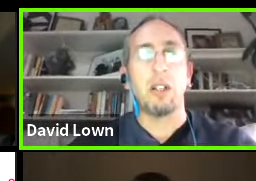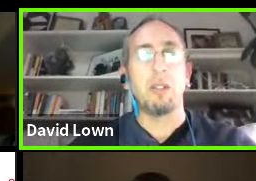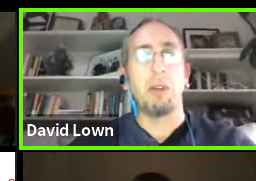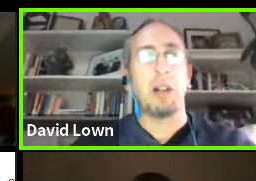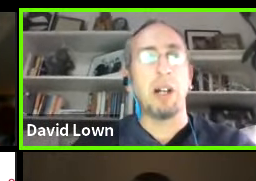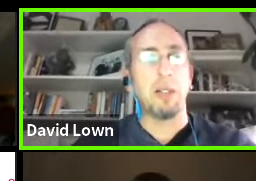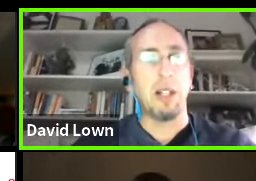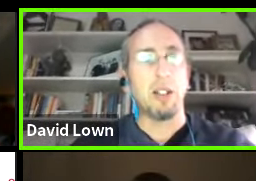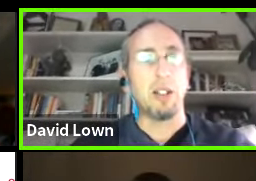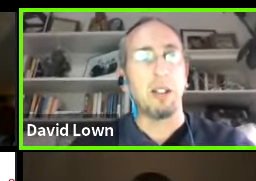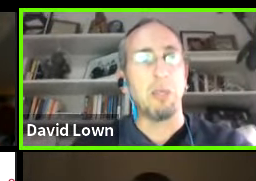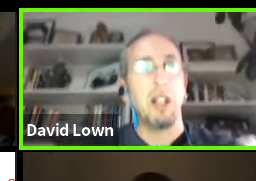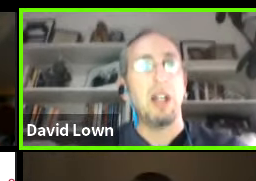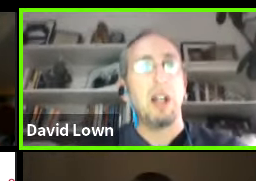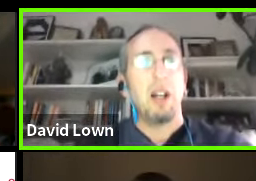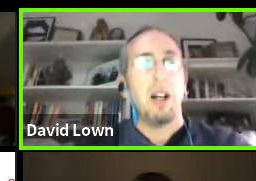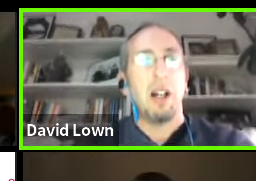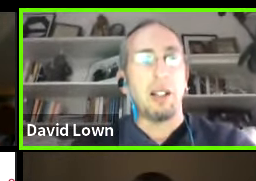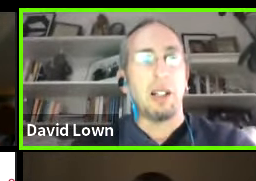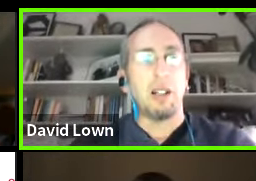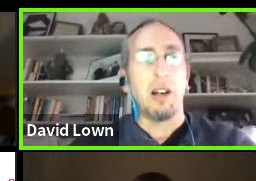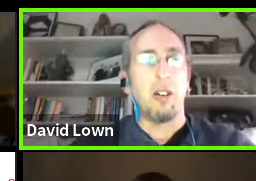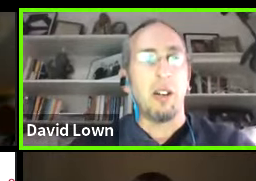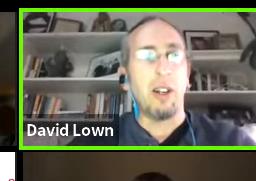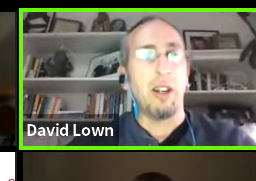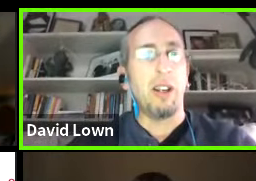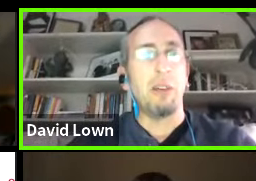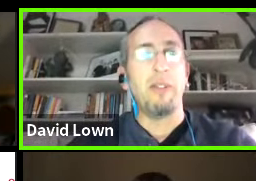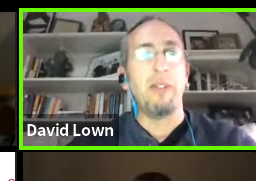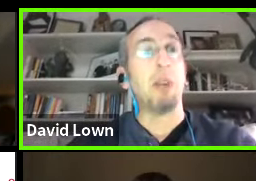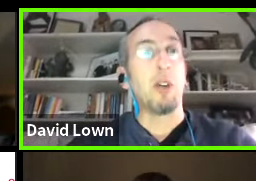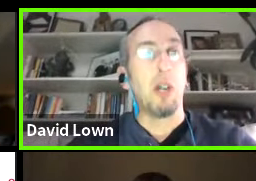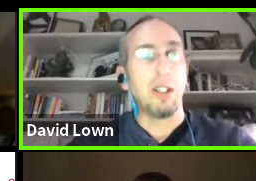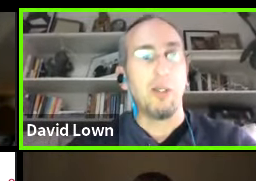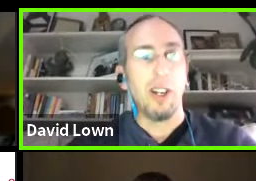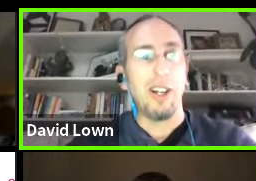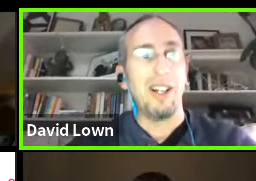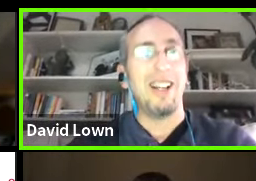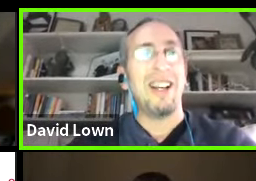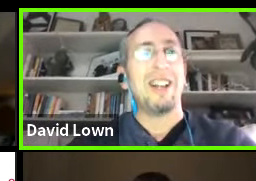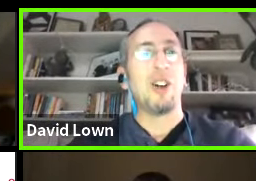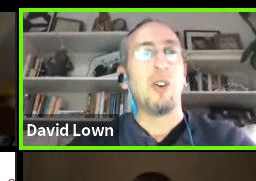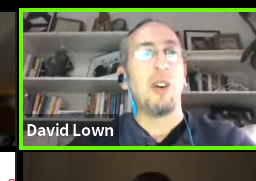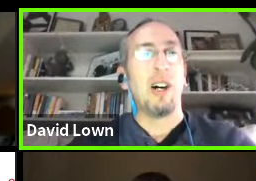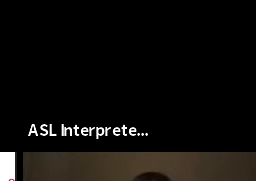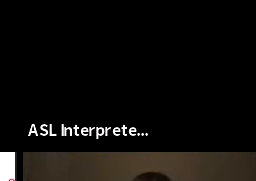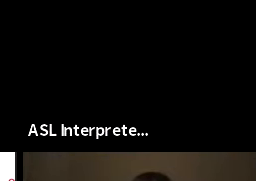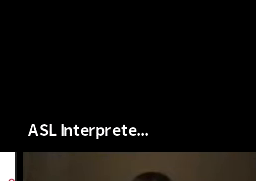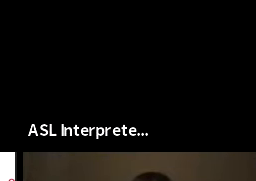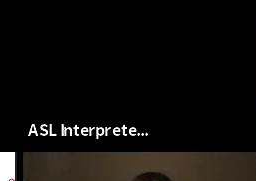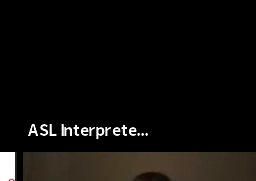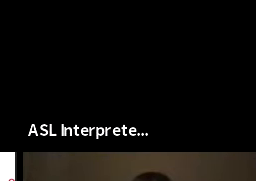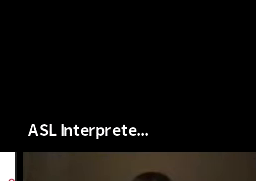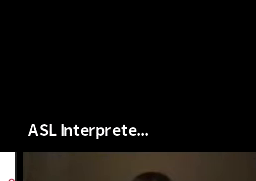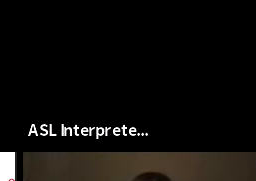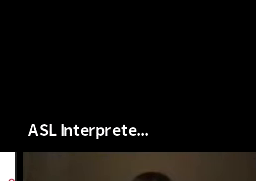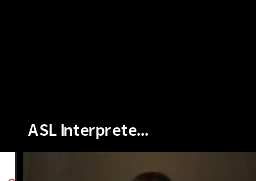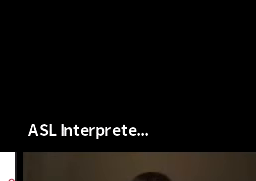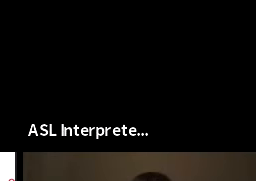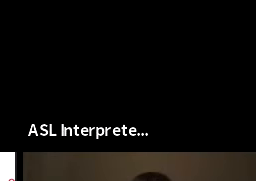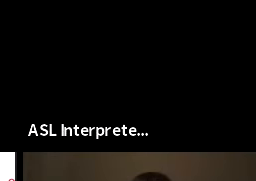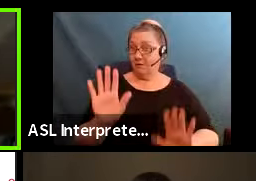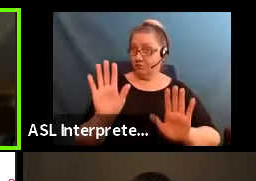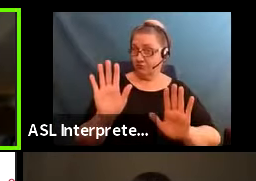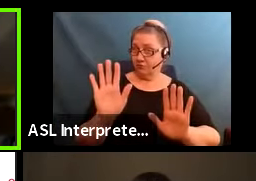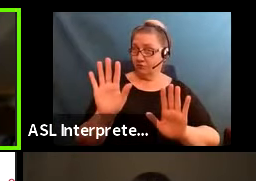California Association of Public Hospitals, Health Systems. Dr. Aragon, I've got a number of questions for you. So in this new